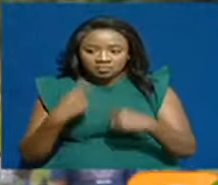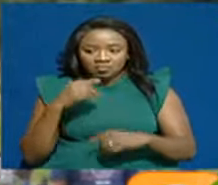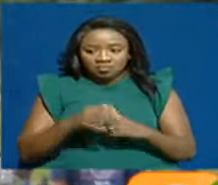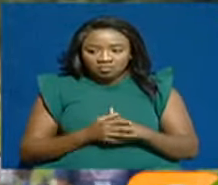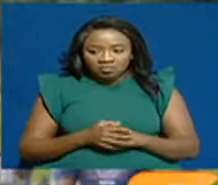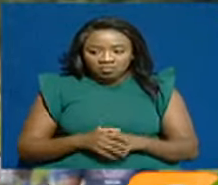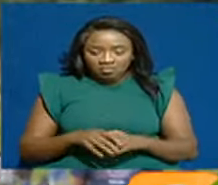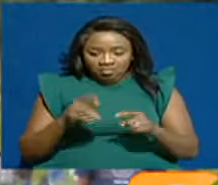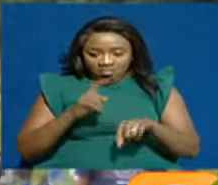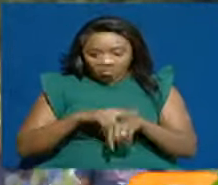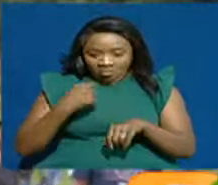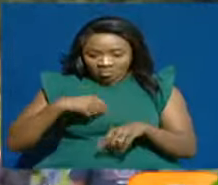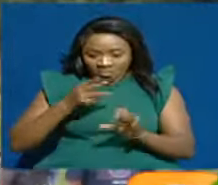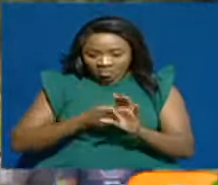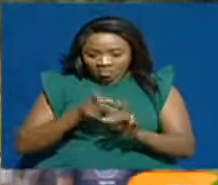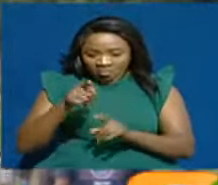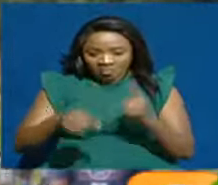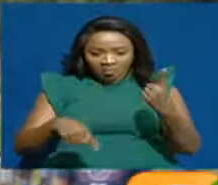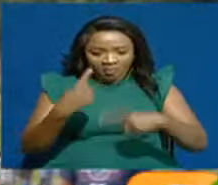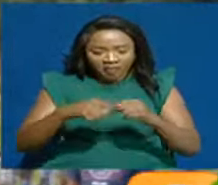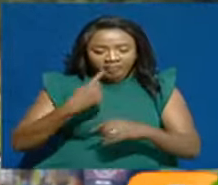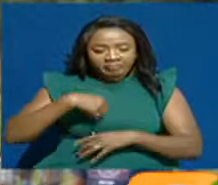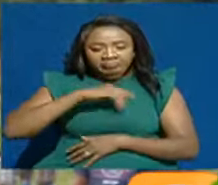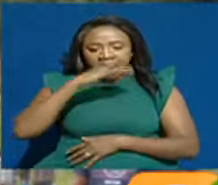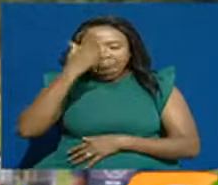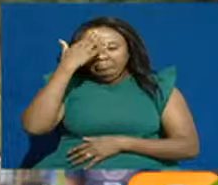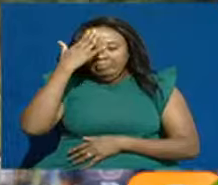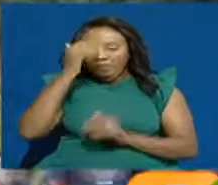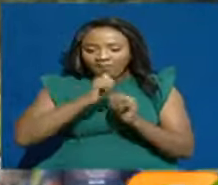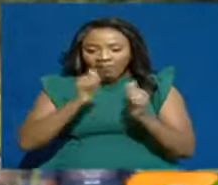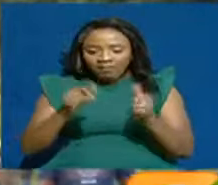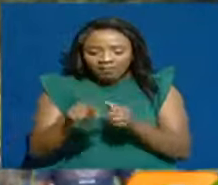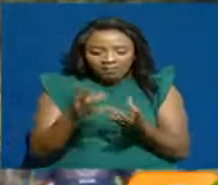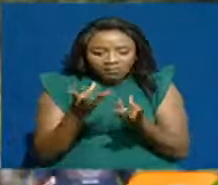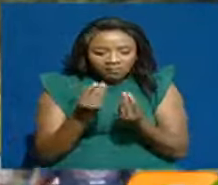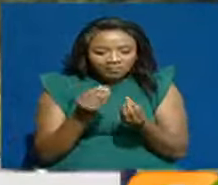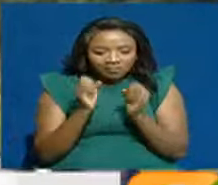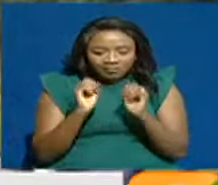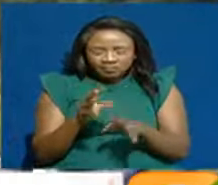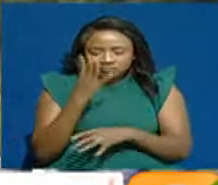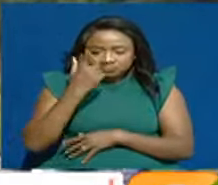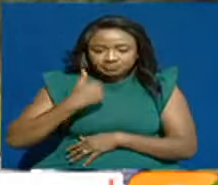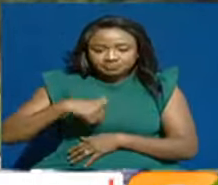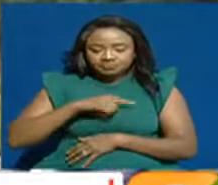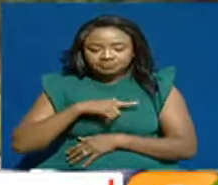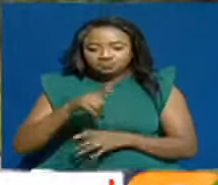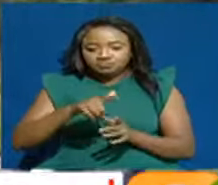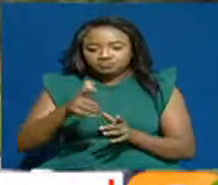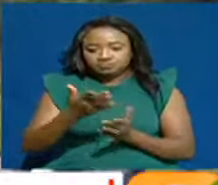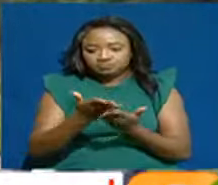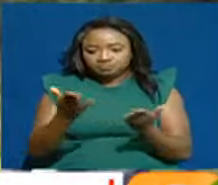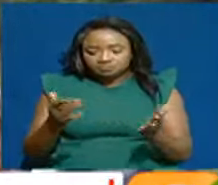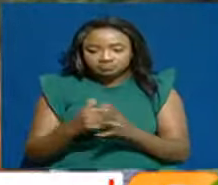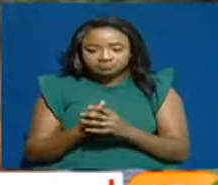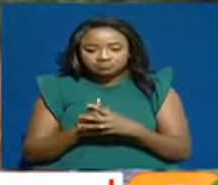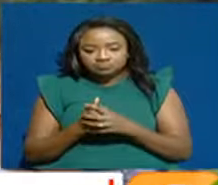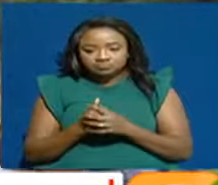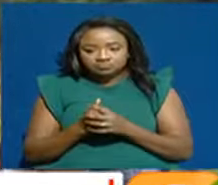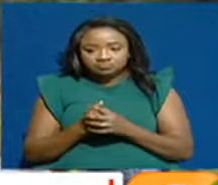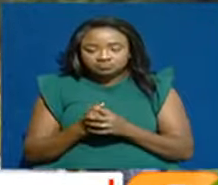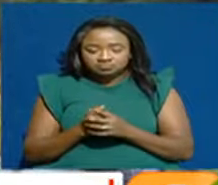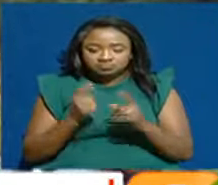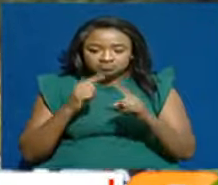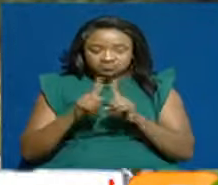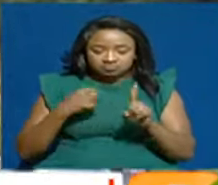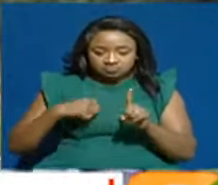That it will not be easy because they are down there at the relegation zone, and we